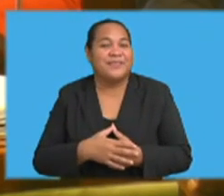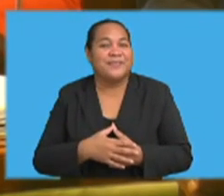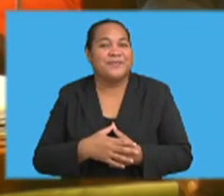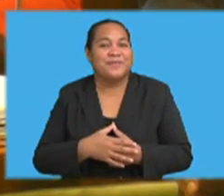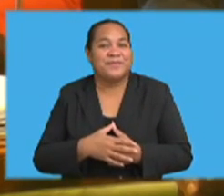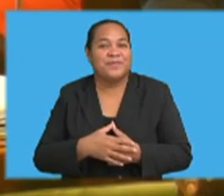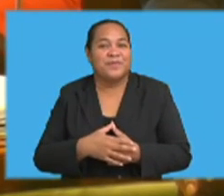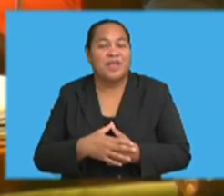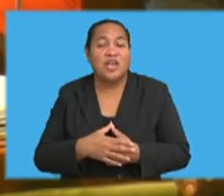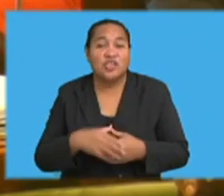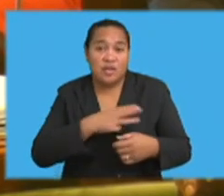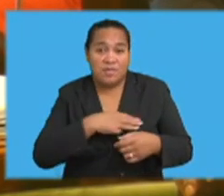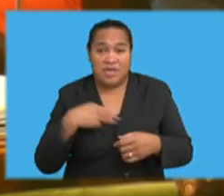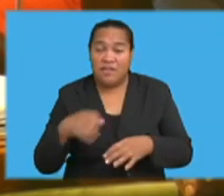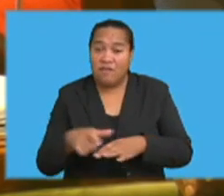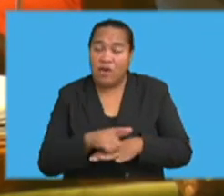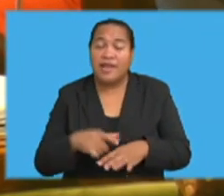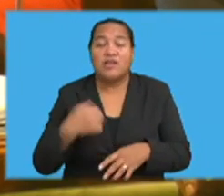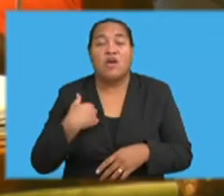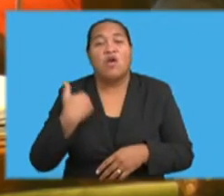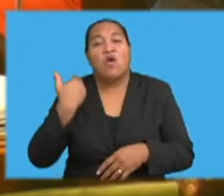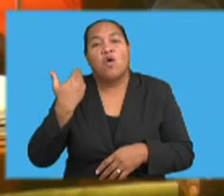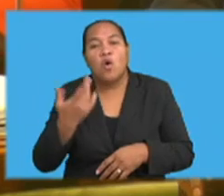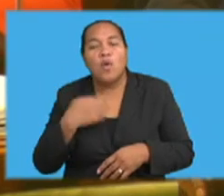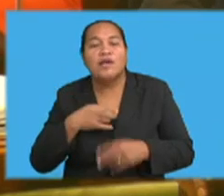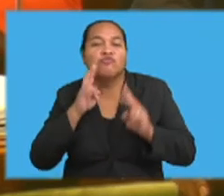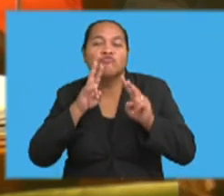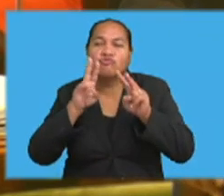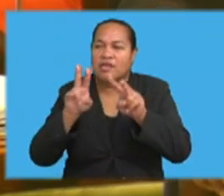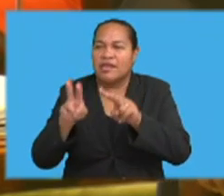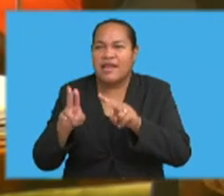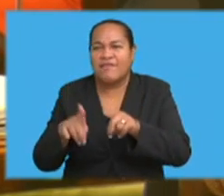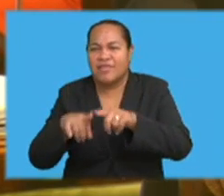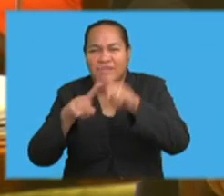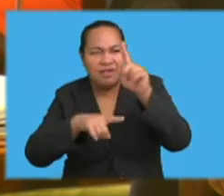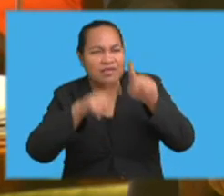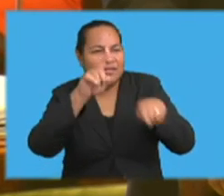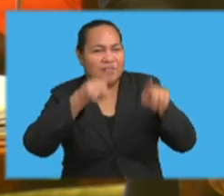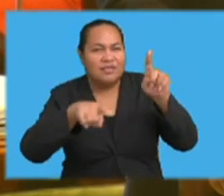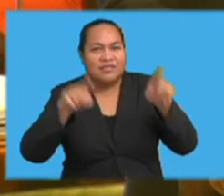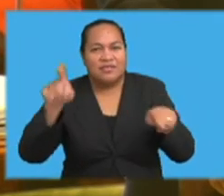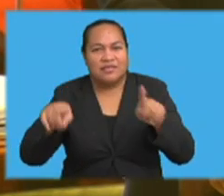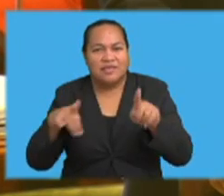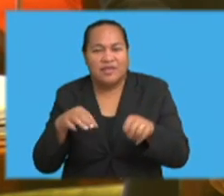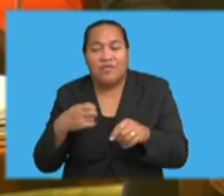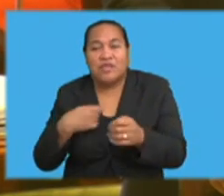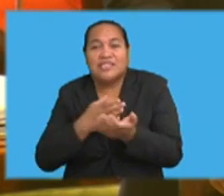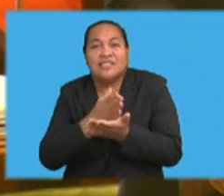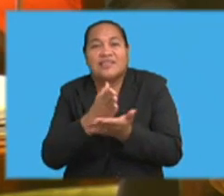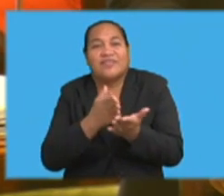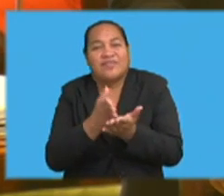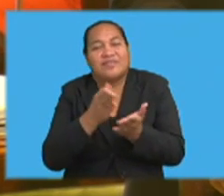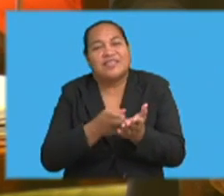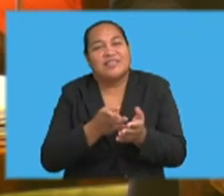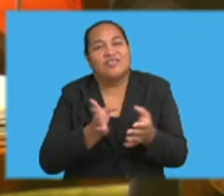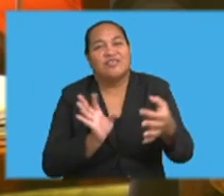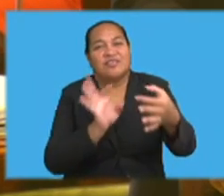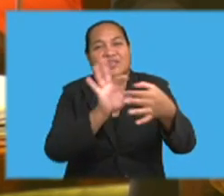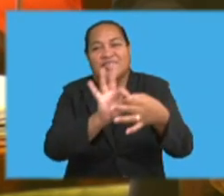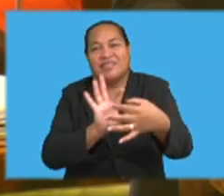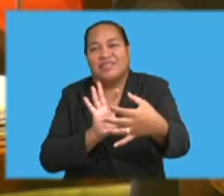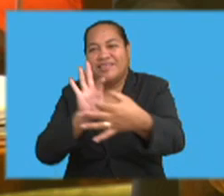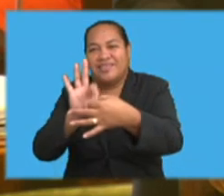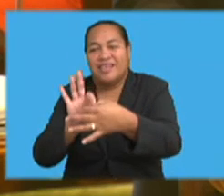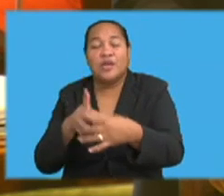the Ministry of Lands is always looking at itself introspectively in terms of its service delivery, and we are